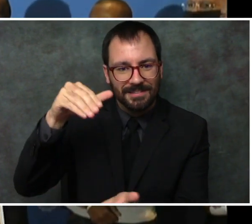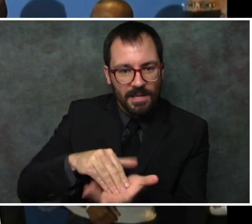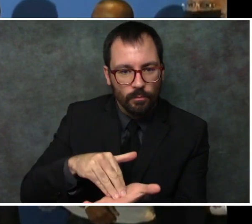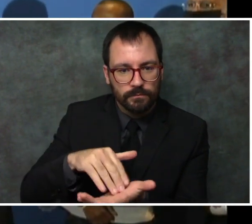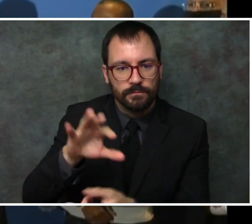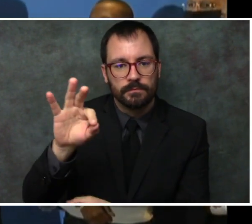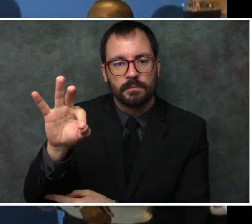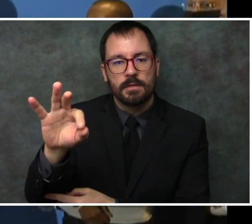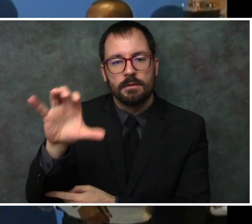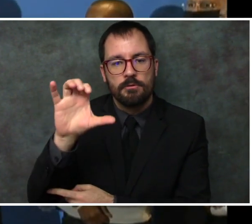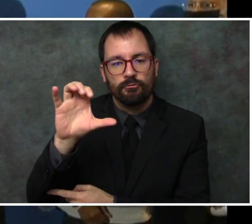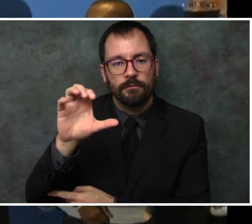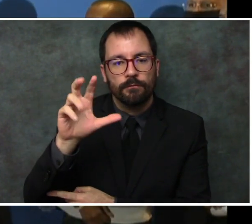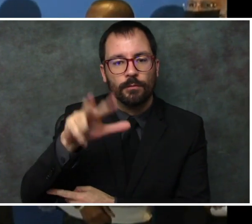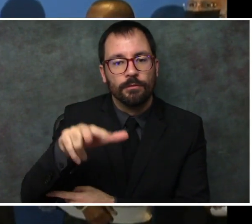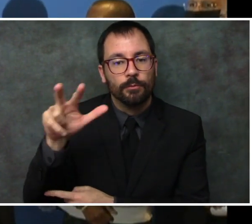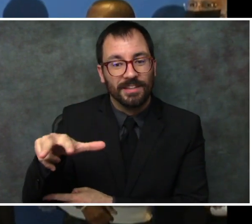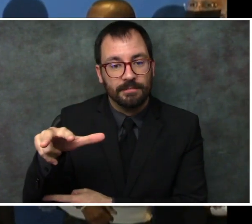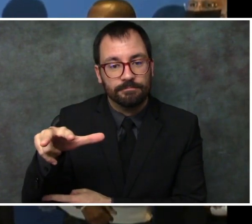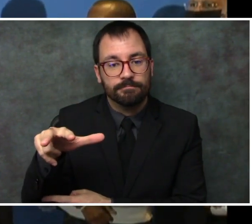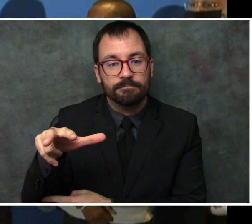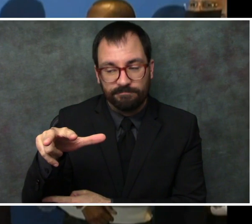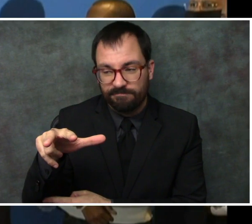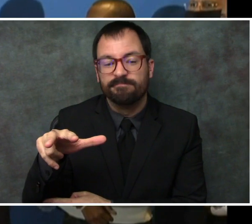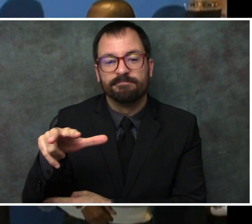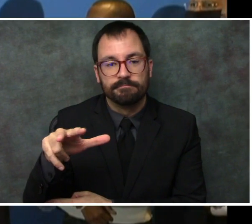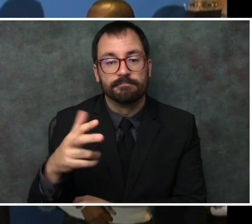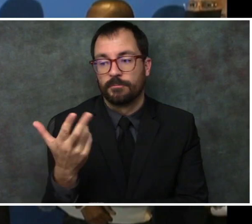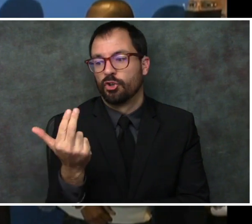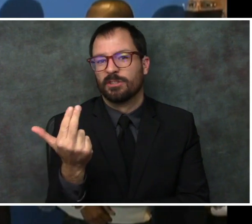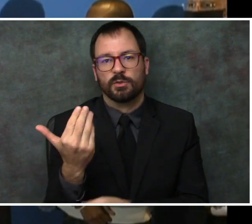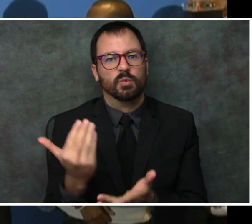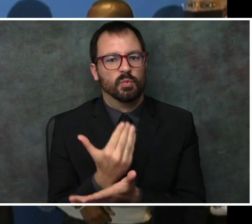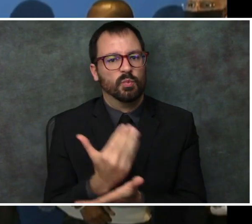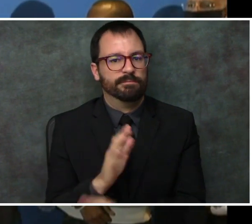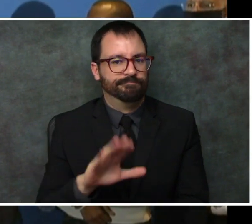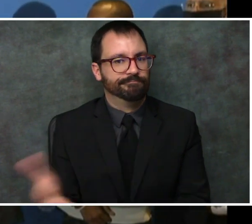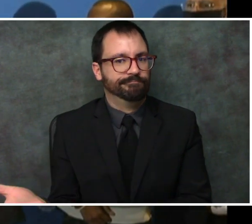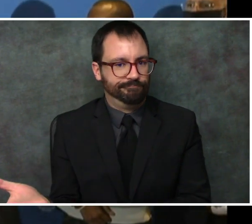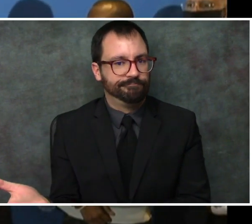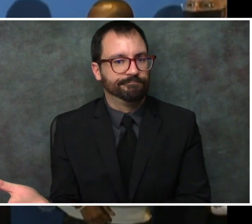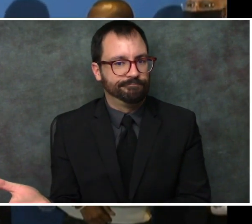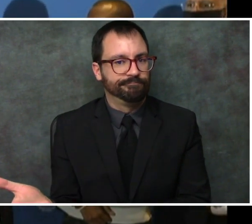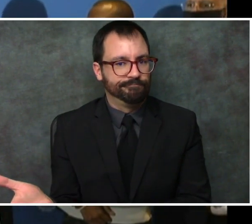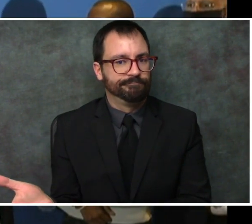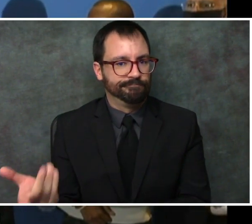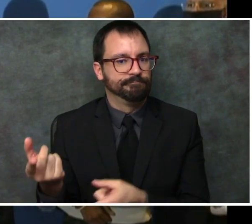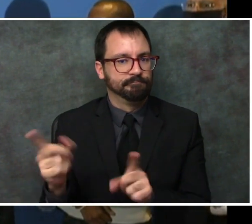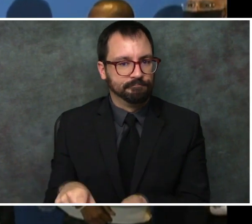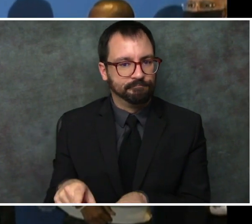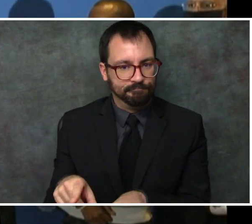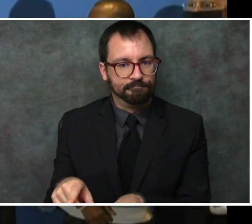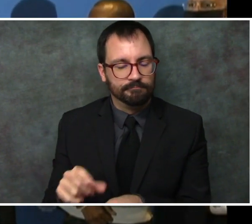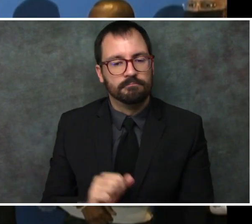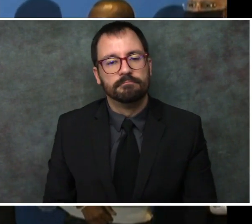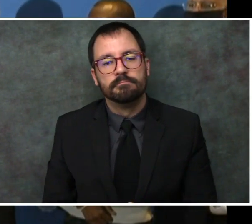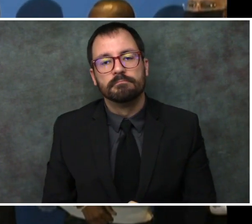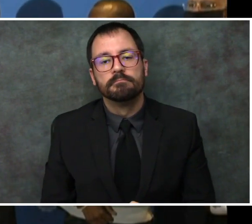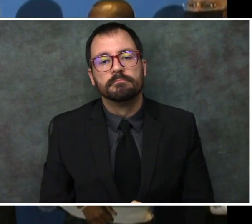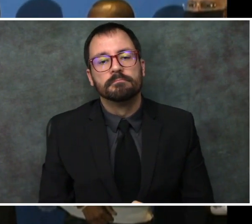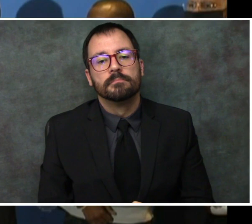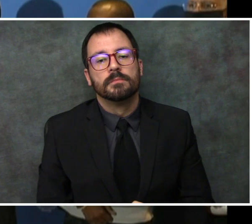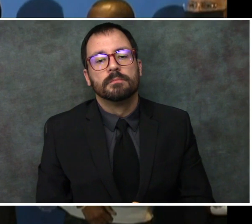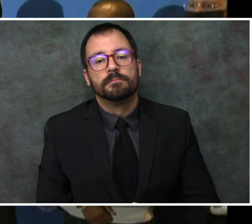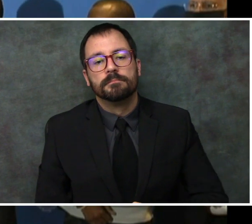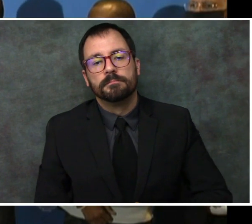136,933. There were 13 new deaths yesterday, bringing the total of deaths in Massachusetts to 9,401.